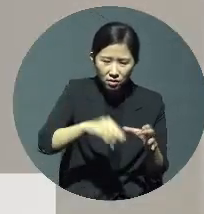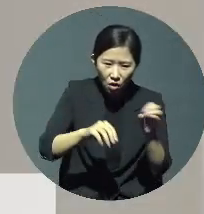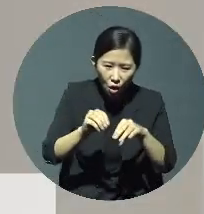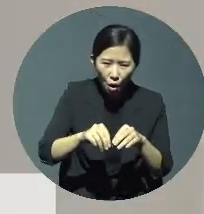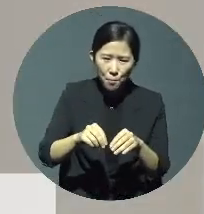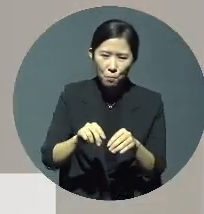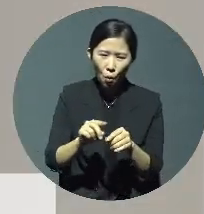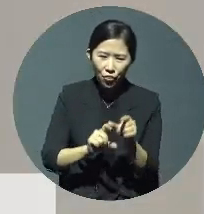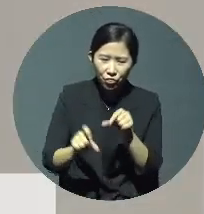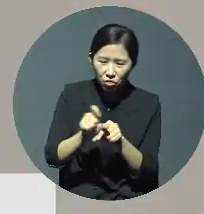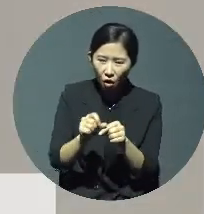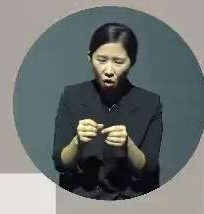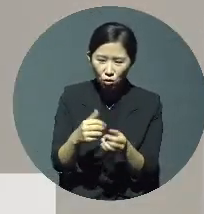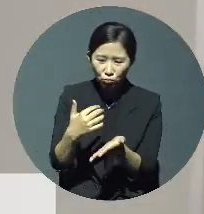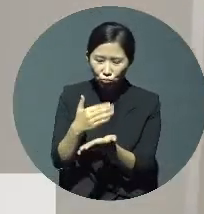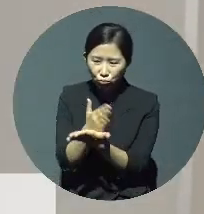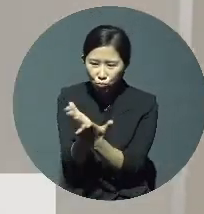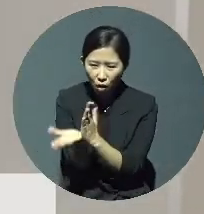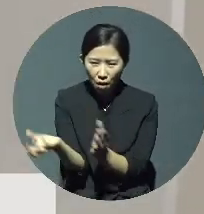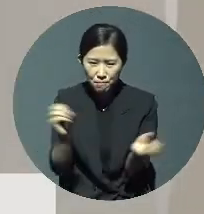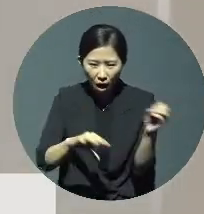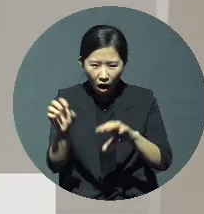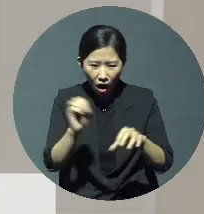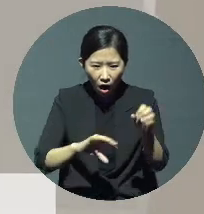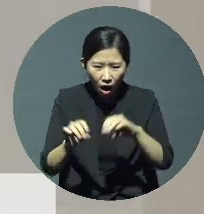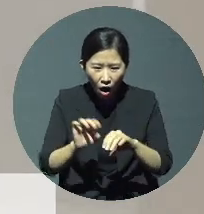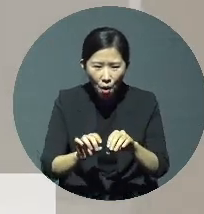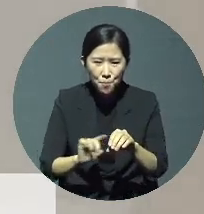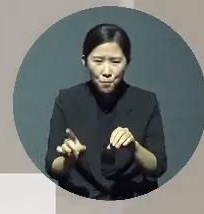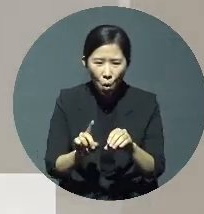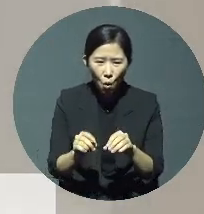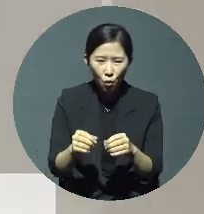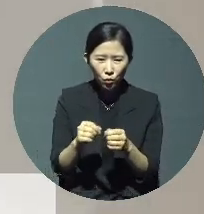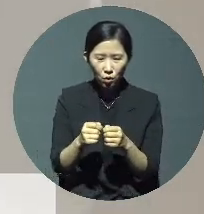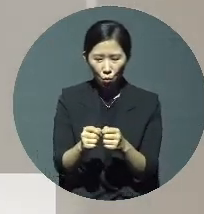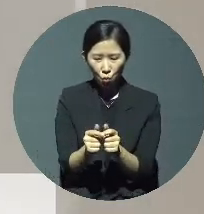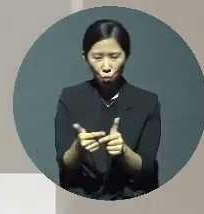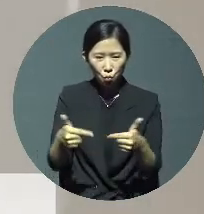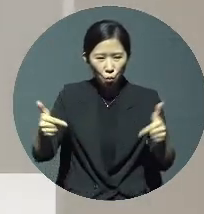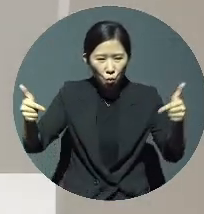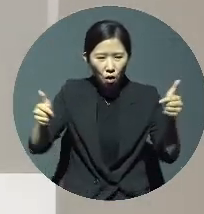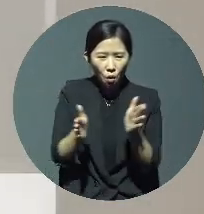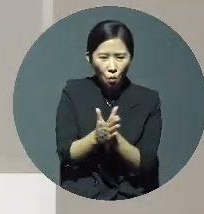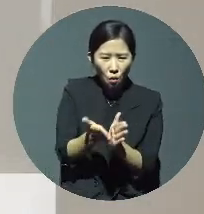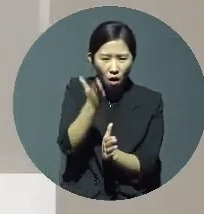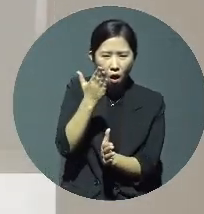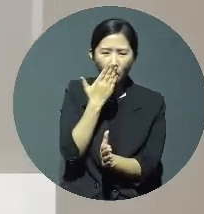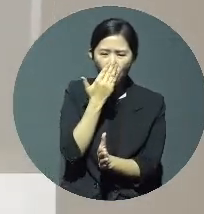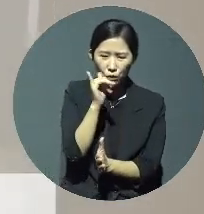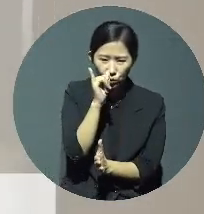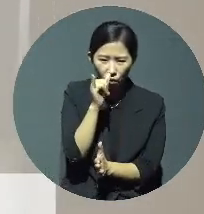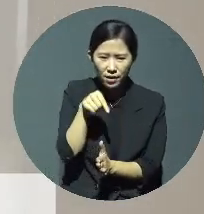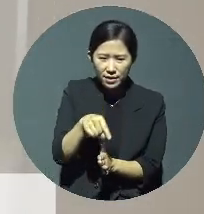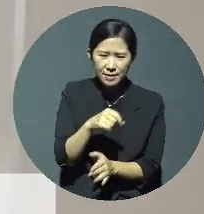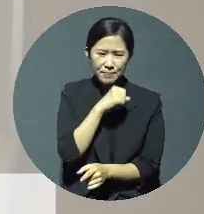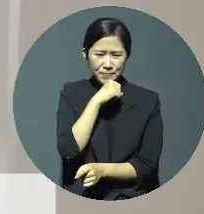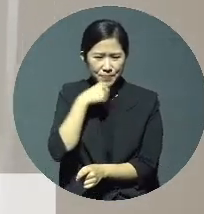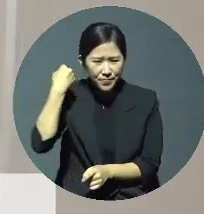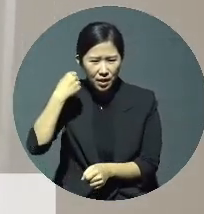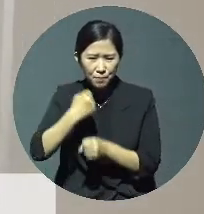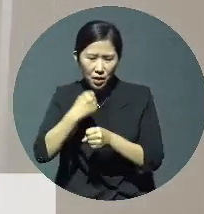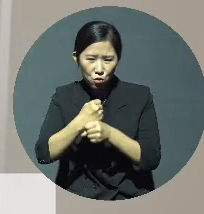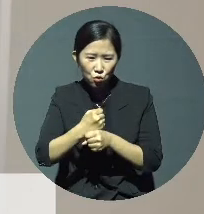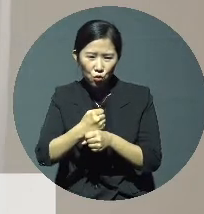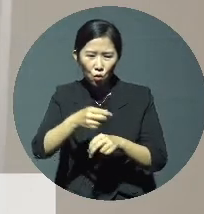bigger, juicier, more flavorful, and more interesting, but full of challenges. And then what is that dish